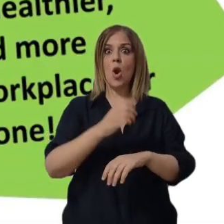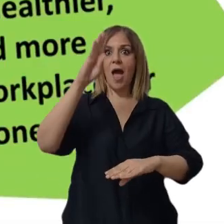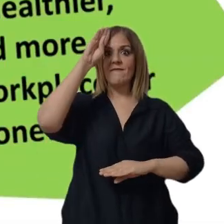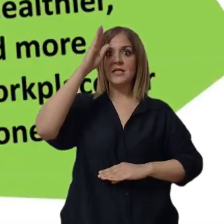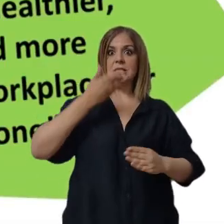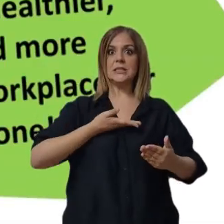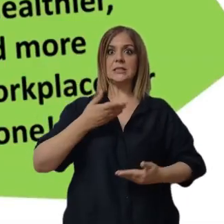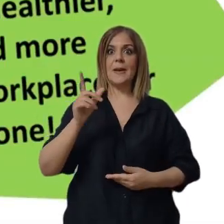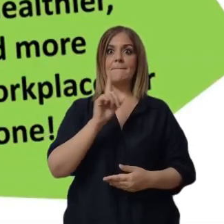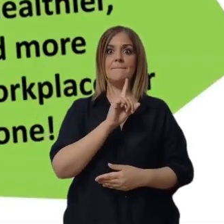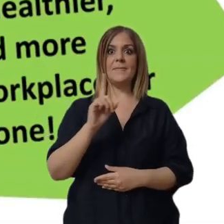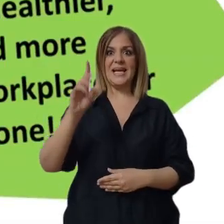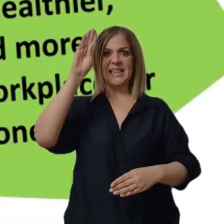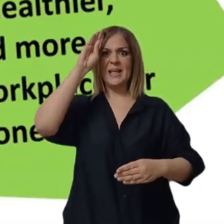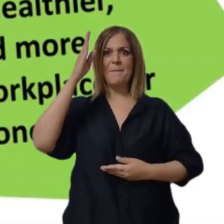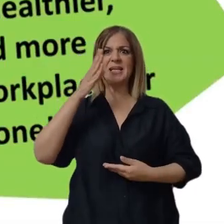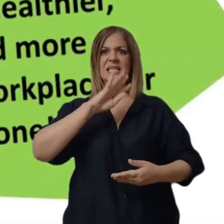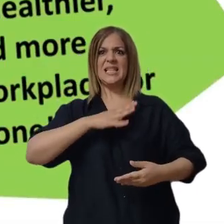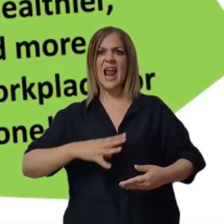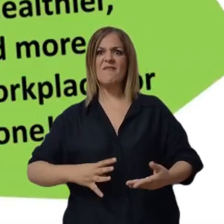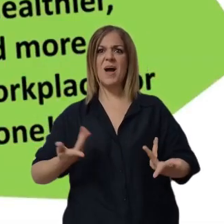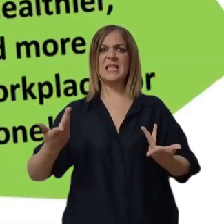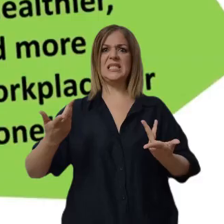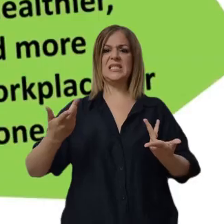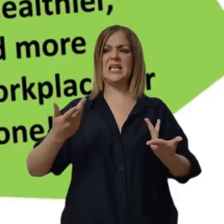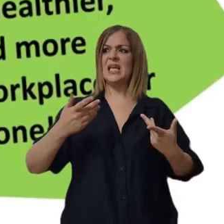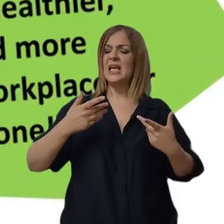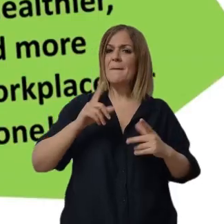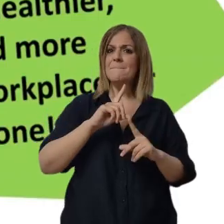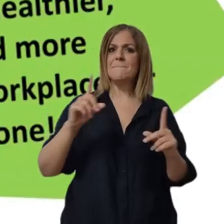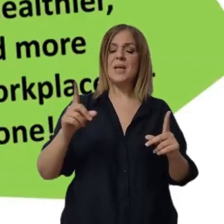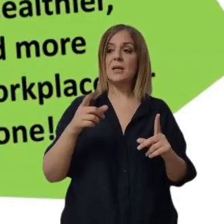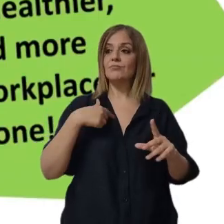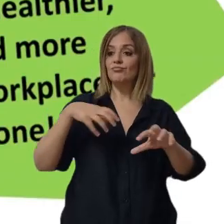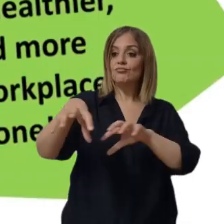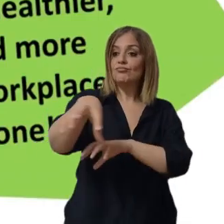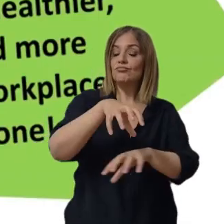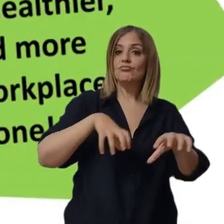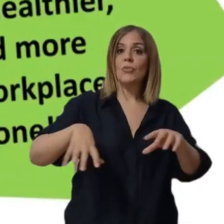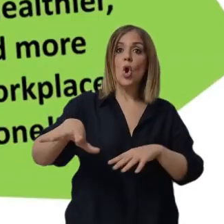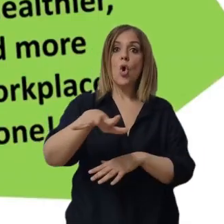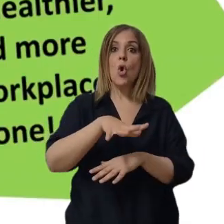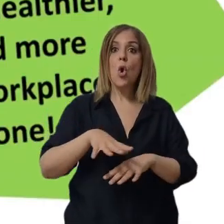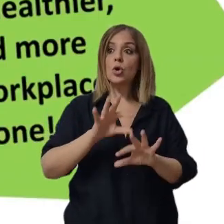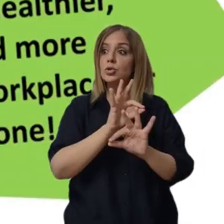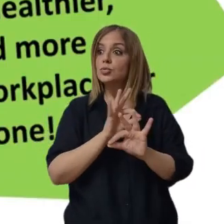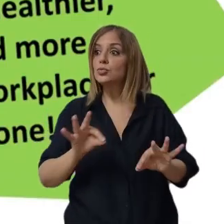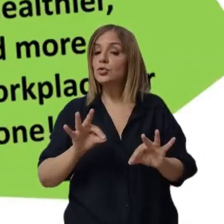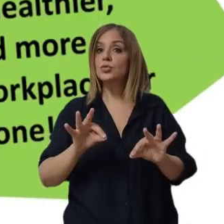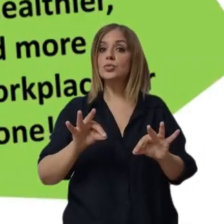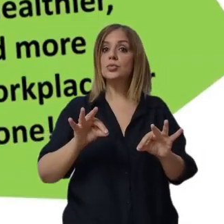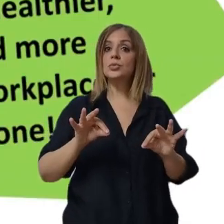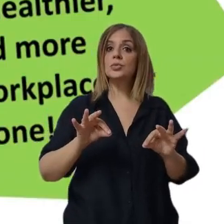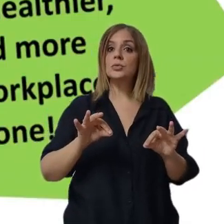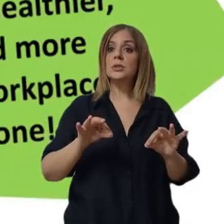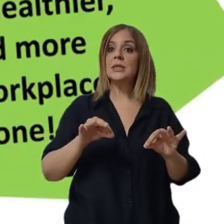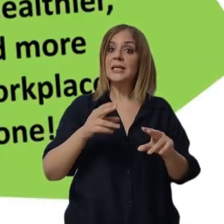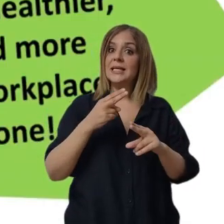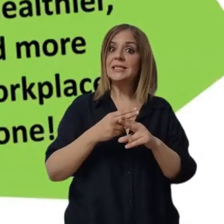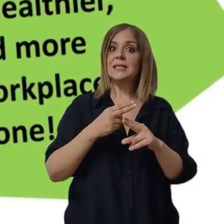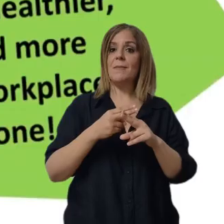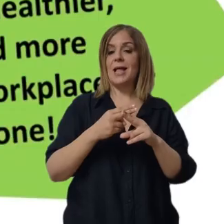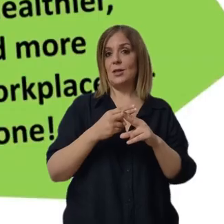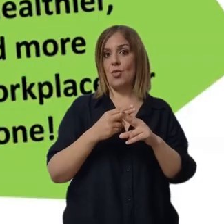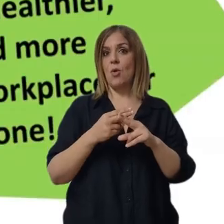injuries. So, how we organize the things that are in our office,